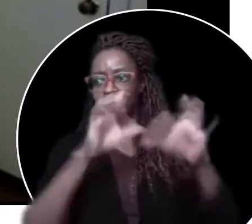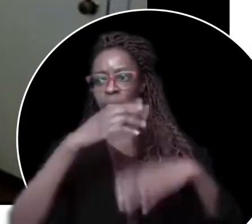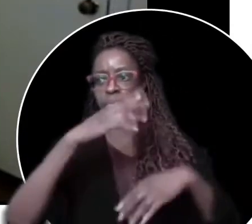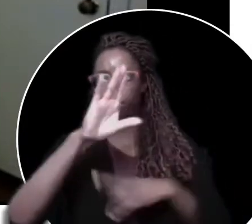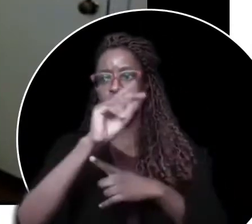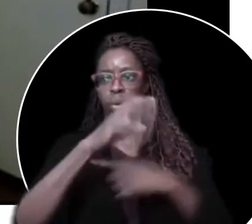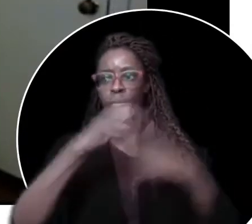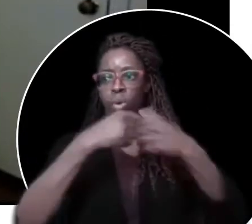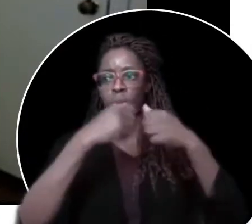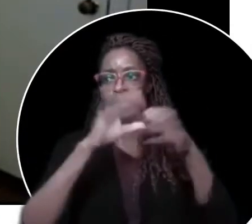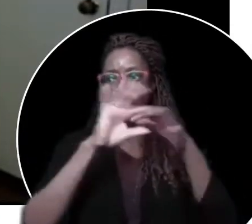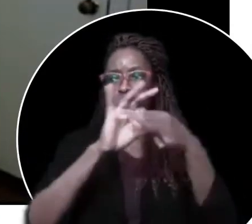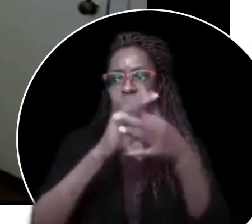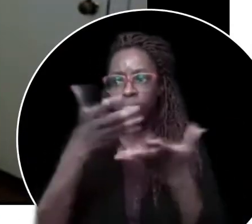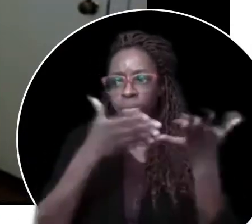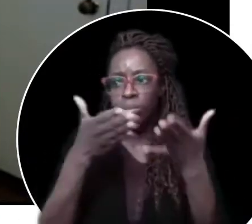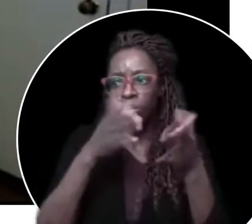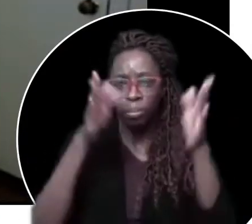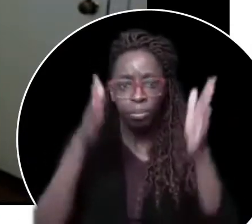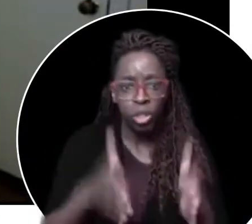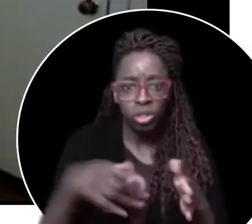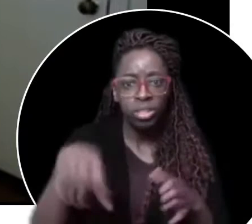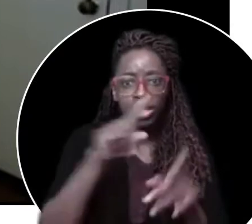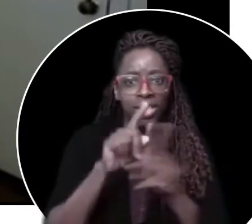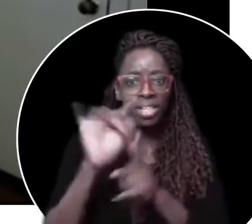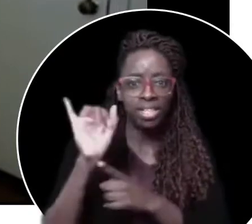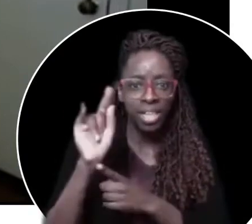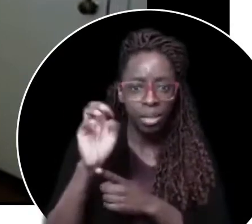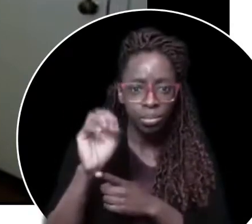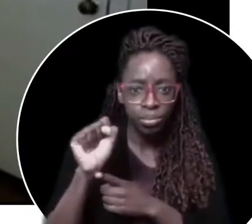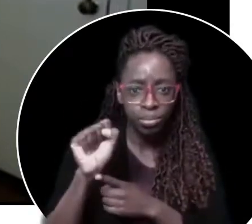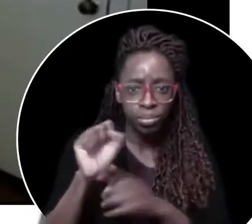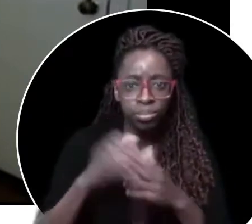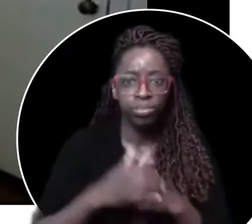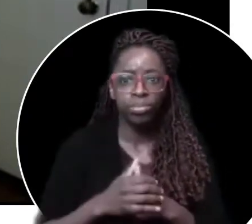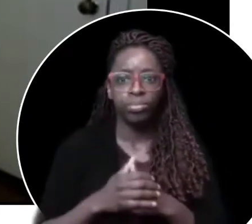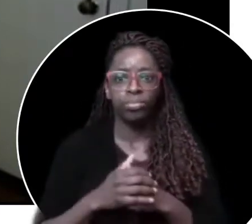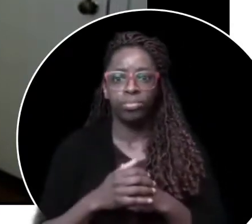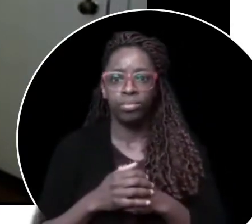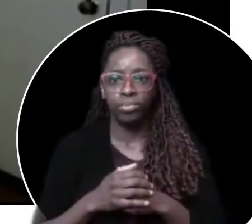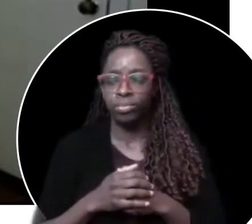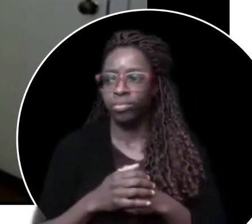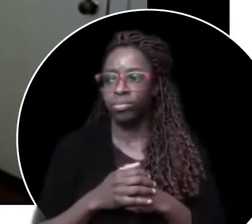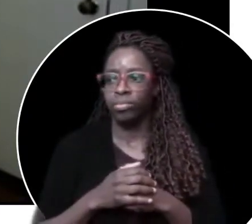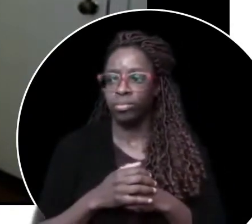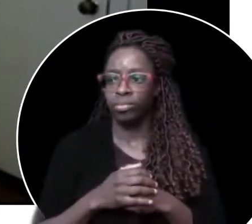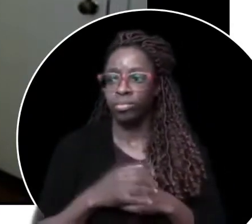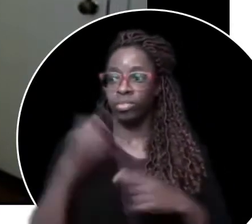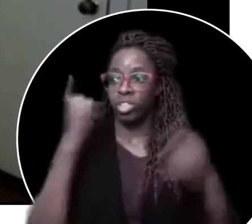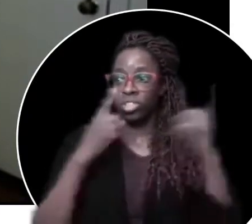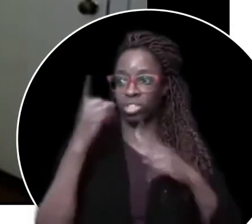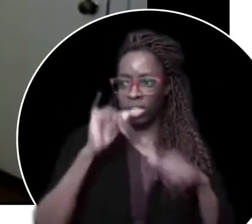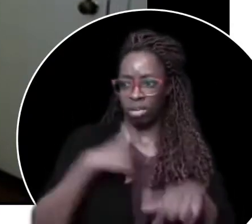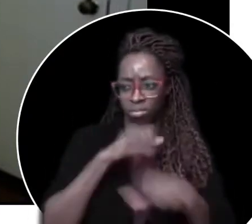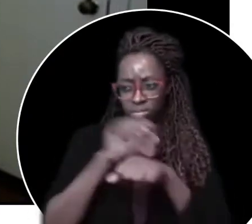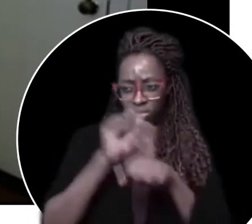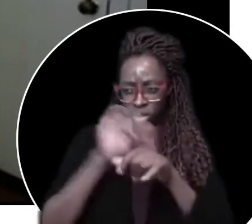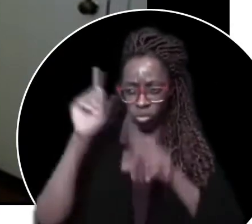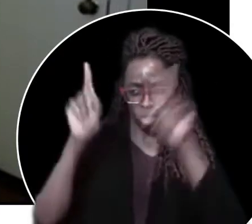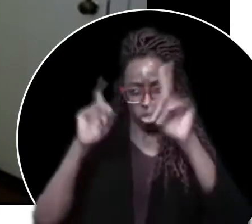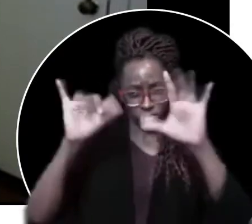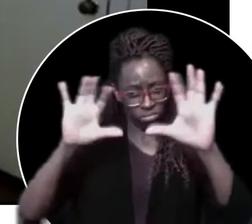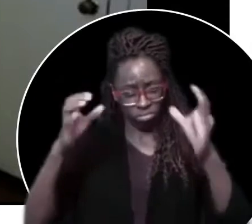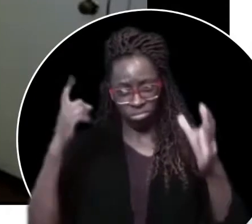been working on the question of the relation of immigration and indigeneity, bringing together legal history and